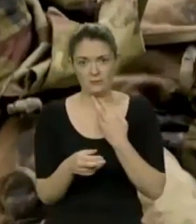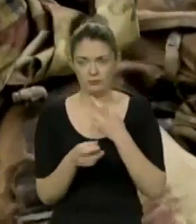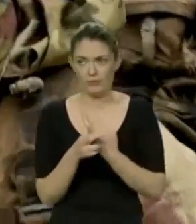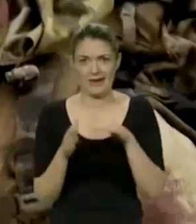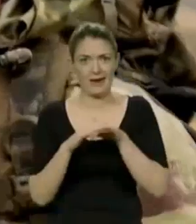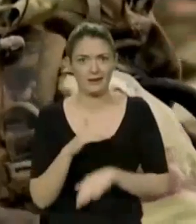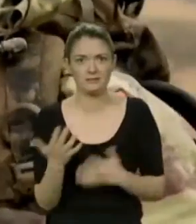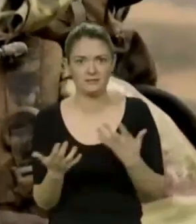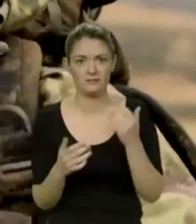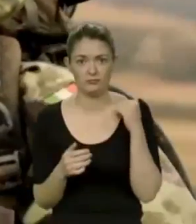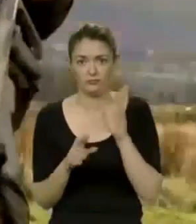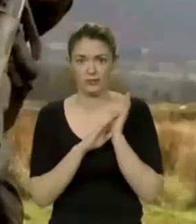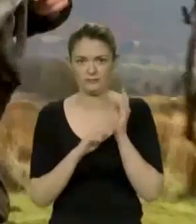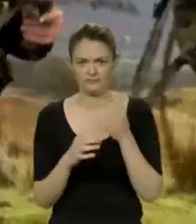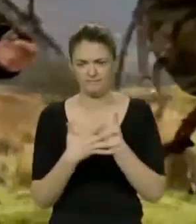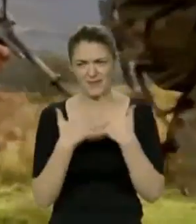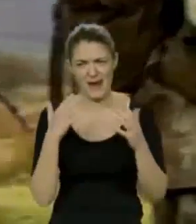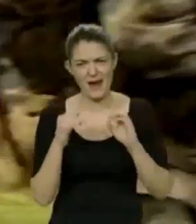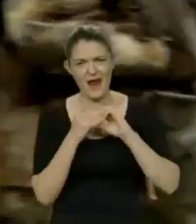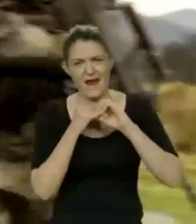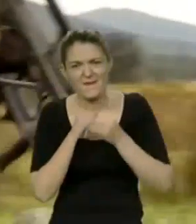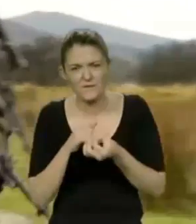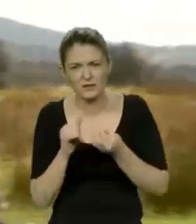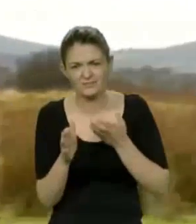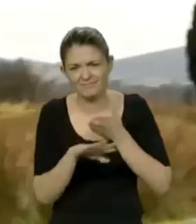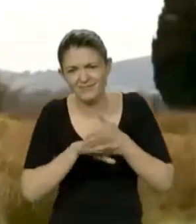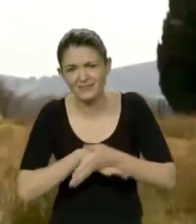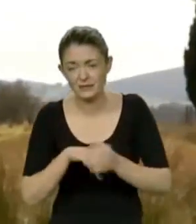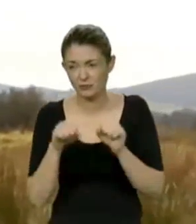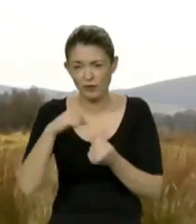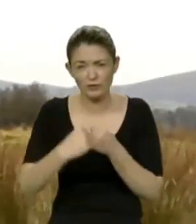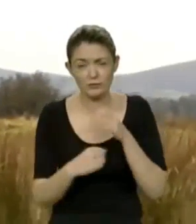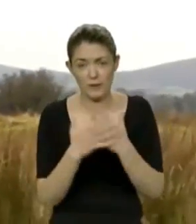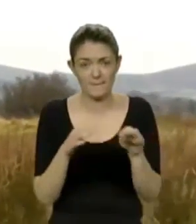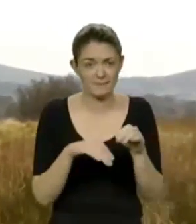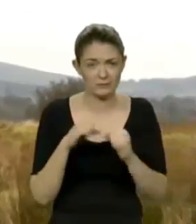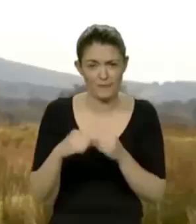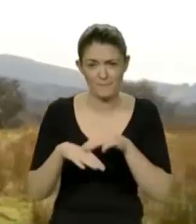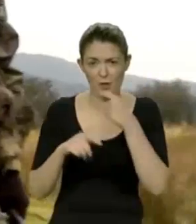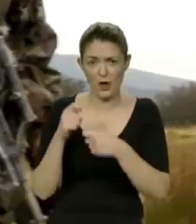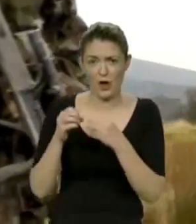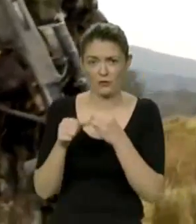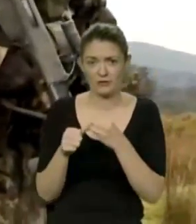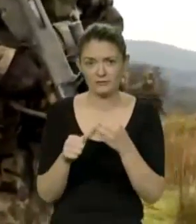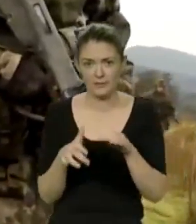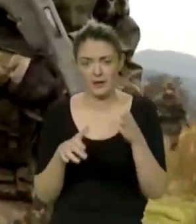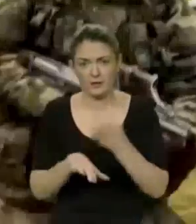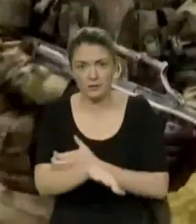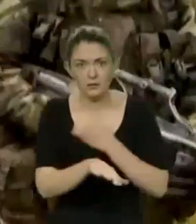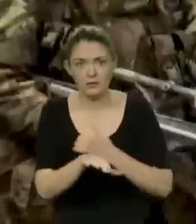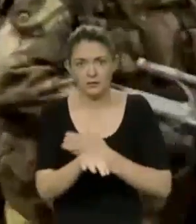recruits, they put in a massive amount of effort. Some people struggled more than others, and then there was other people that were consistently at the front and were giving it their